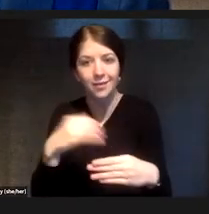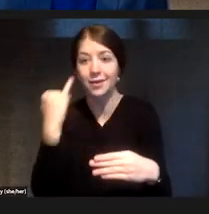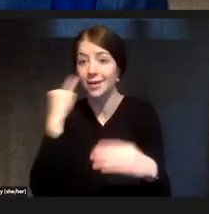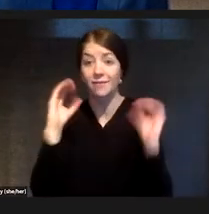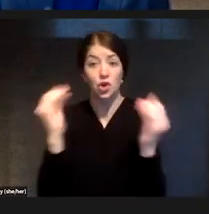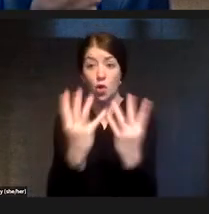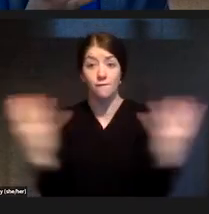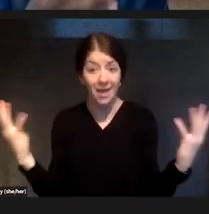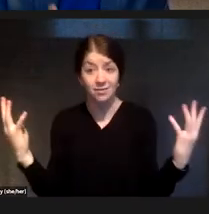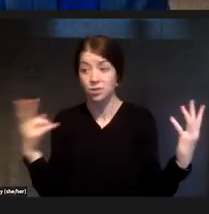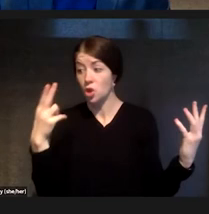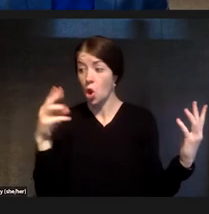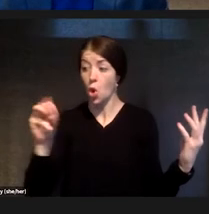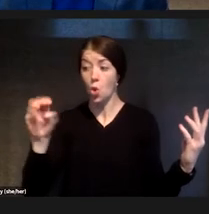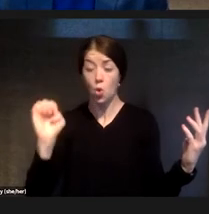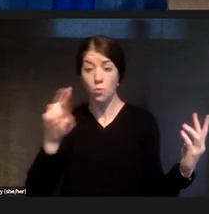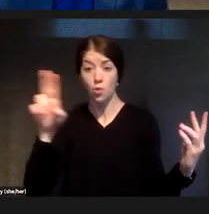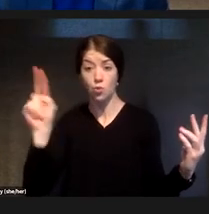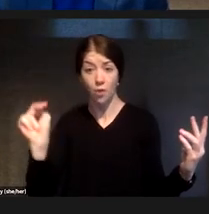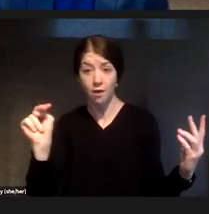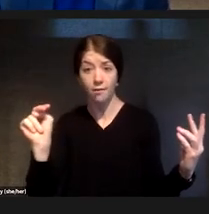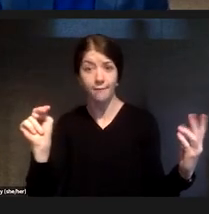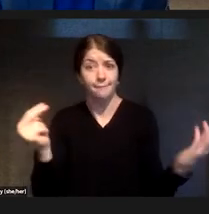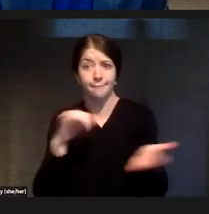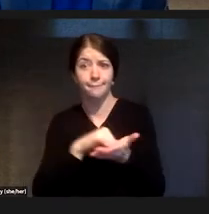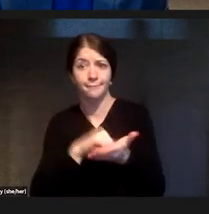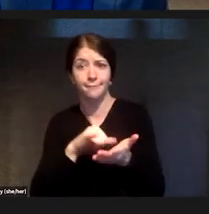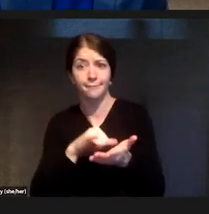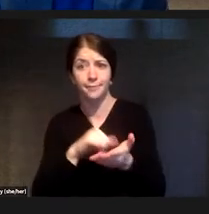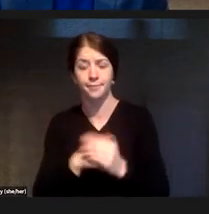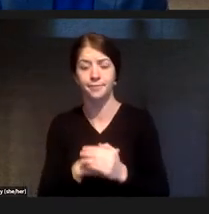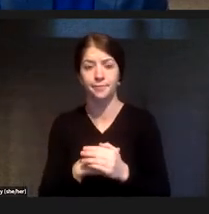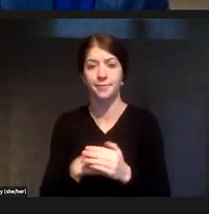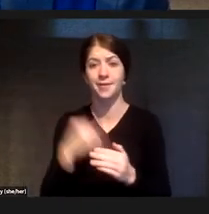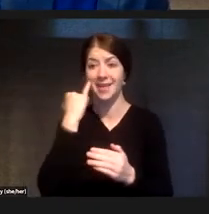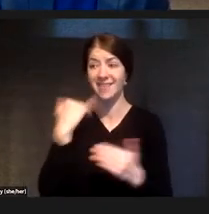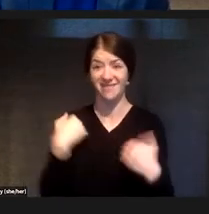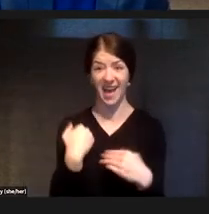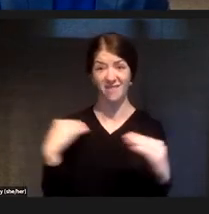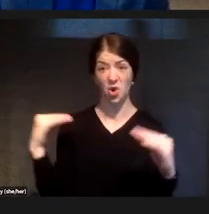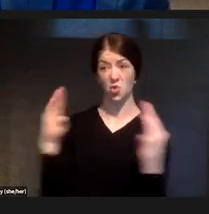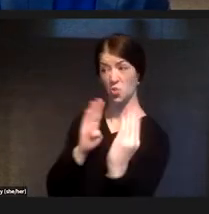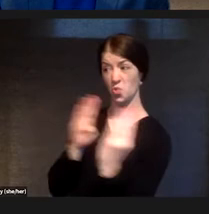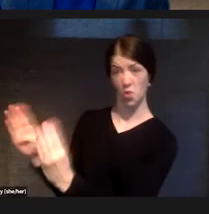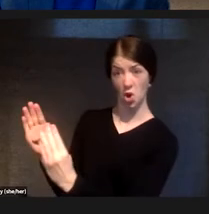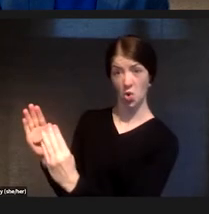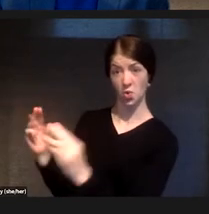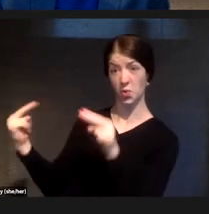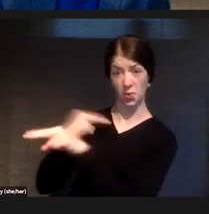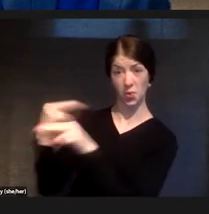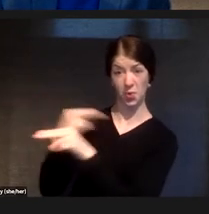And if we didn't have a fence and there's a busy road on the other side of the fence, we put ourselves in harm's way each time we have to run across that